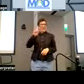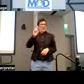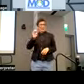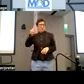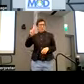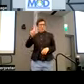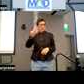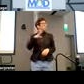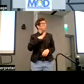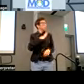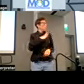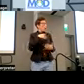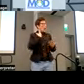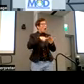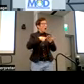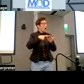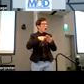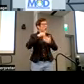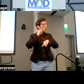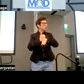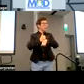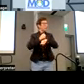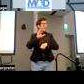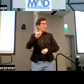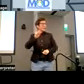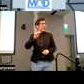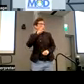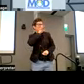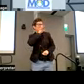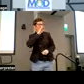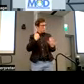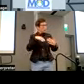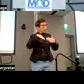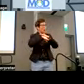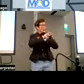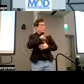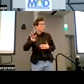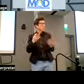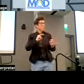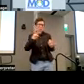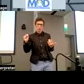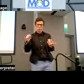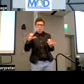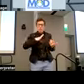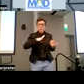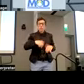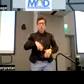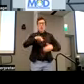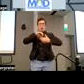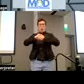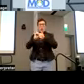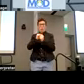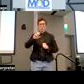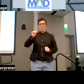We want to work on talking ATMs. We want to bring them to Massachusetts. We want accessible websites here. So working with